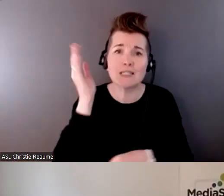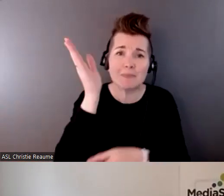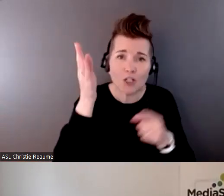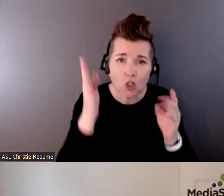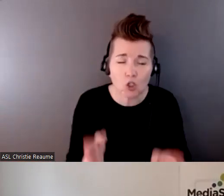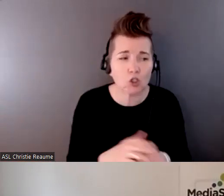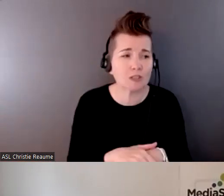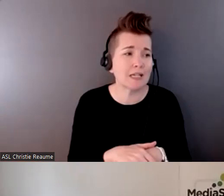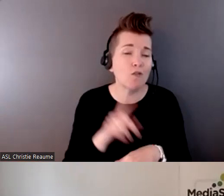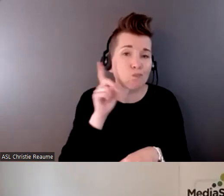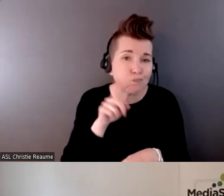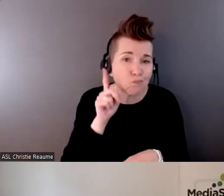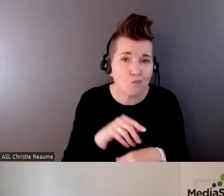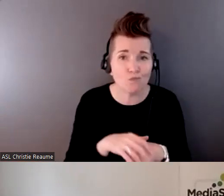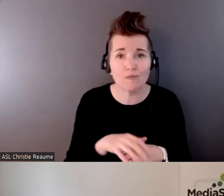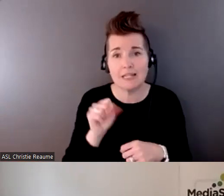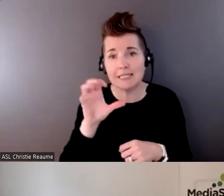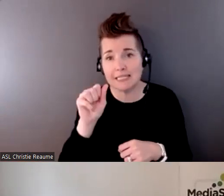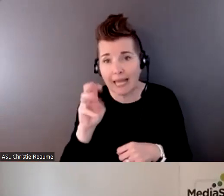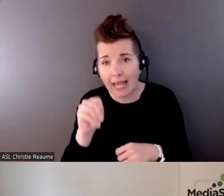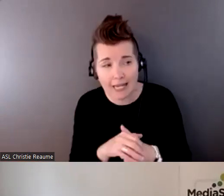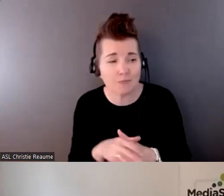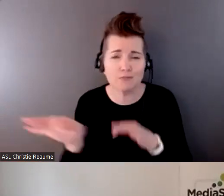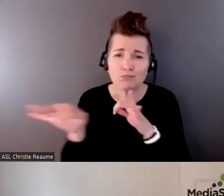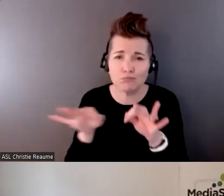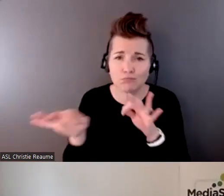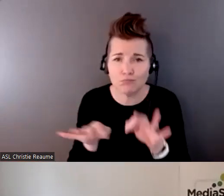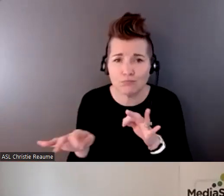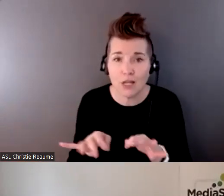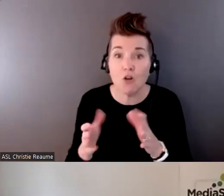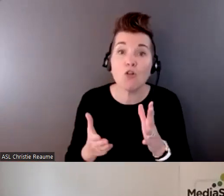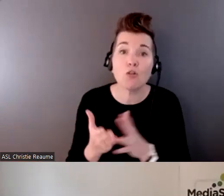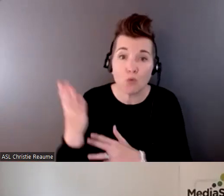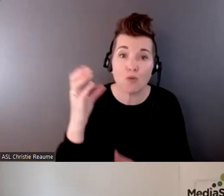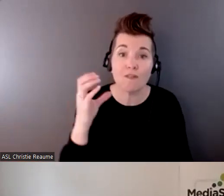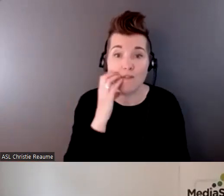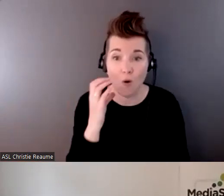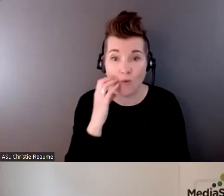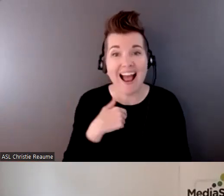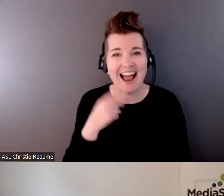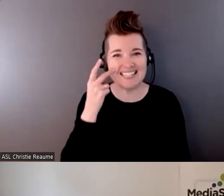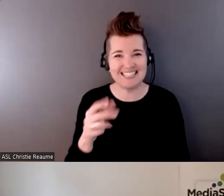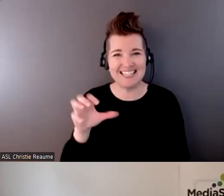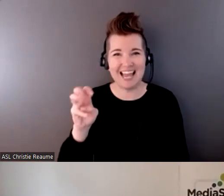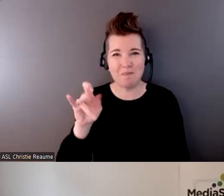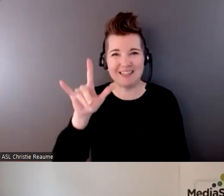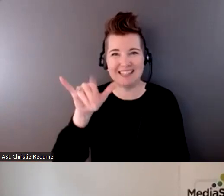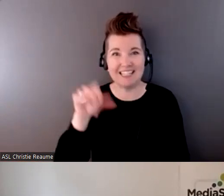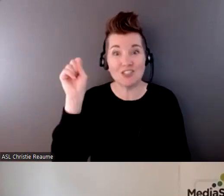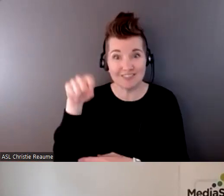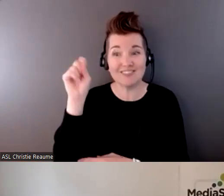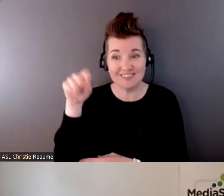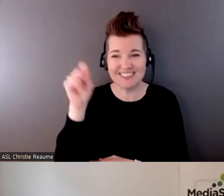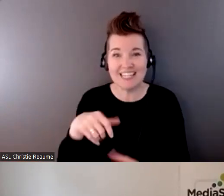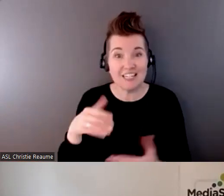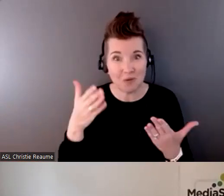could talk about this issue so giving people the base knowledge over the phone I see Emily shaking her head so I'm not sure if you have anything else to